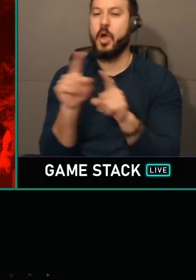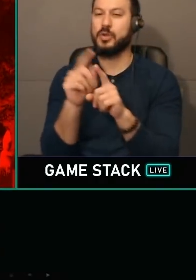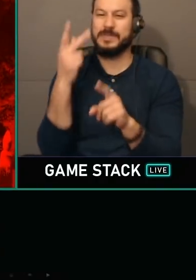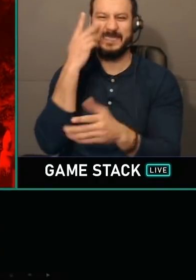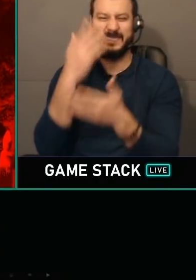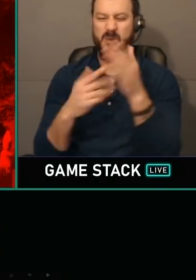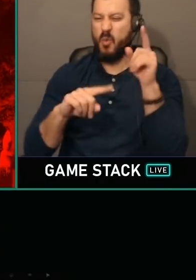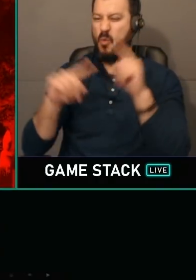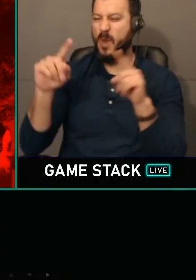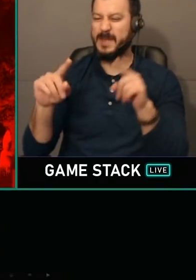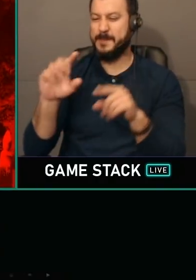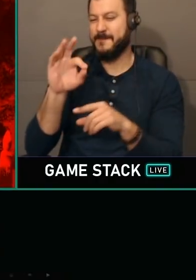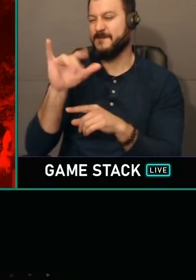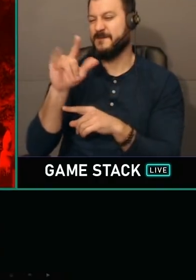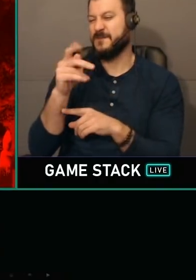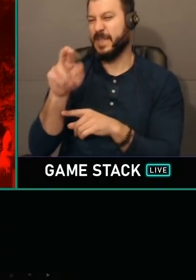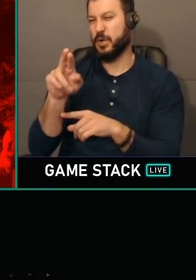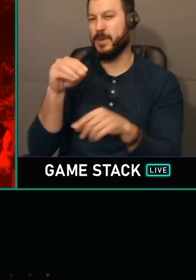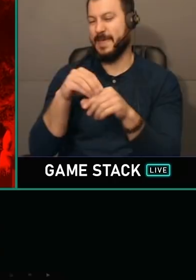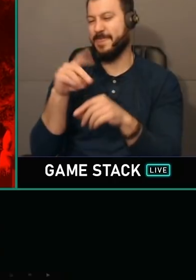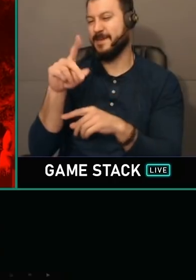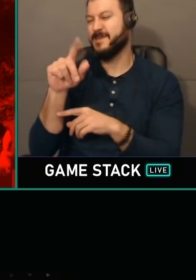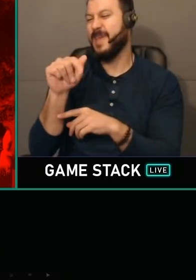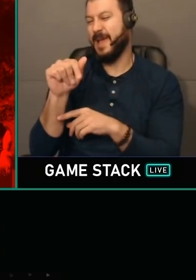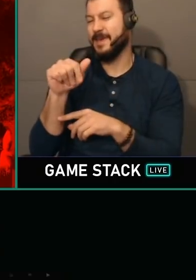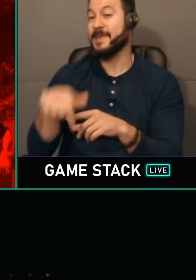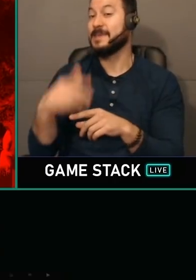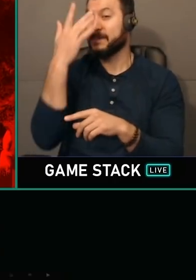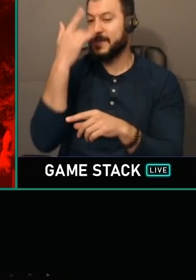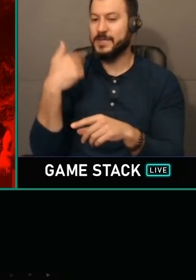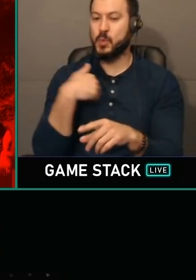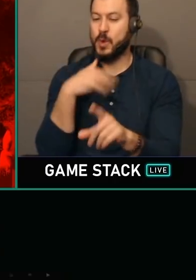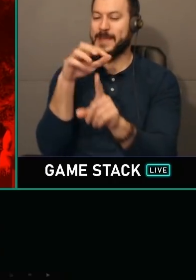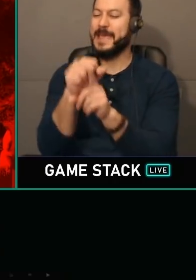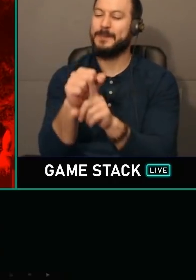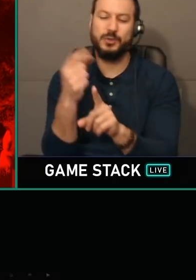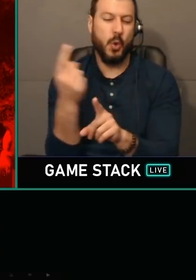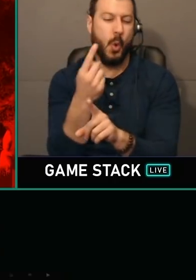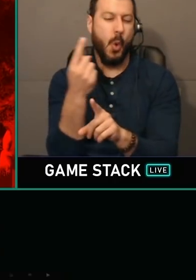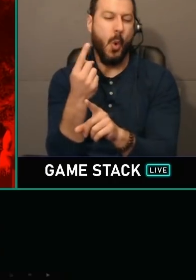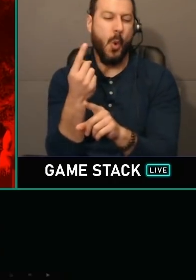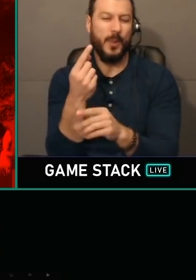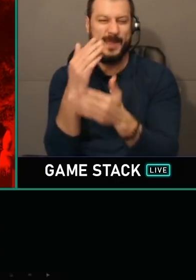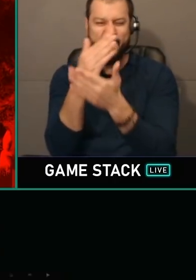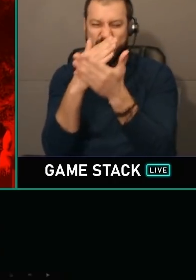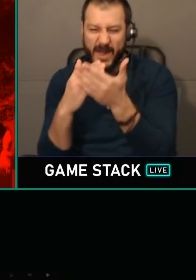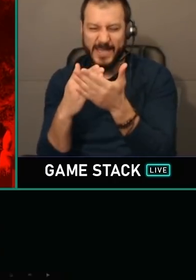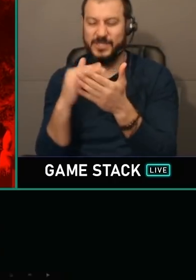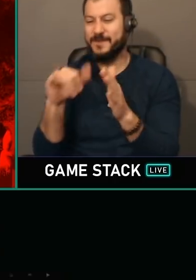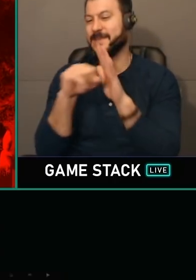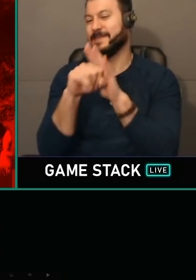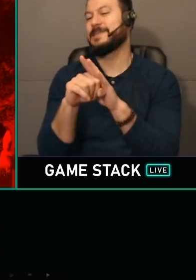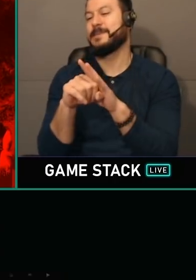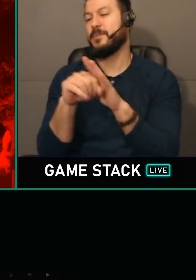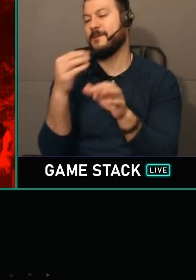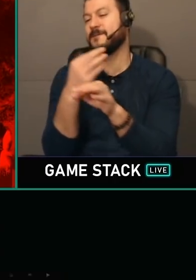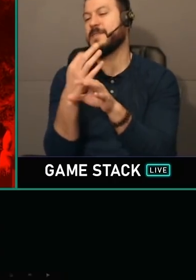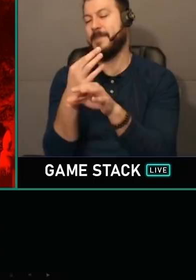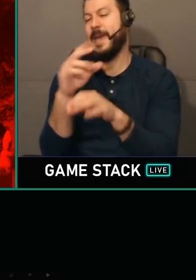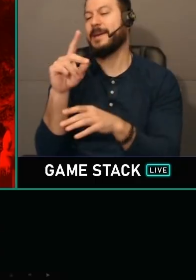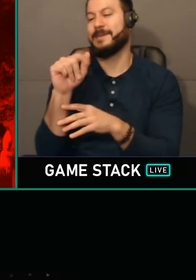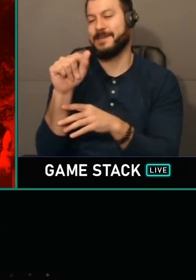flickering in the sampler feedback data. This is because we're capturing only a fraction of the sampler feedback data.